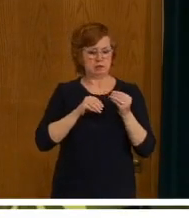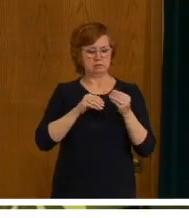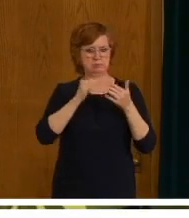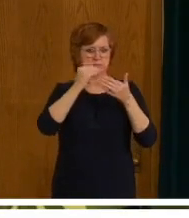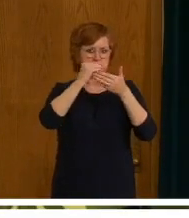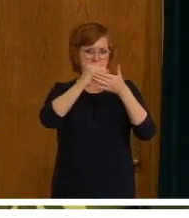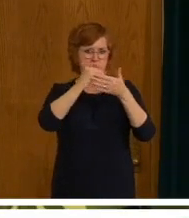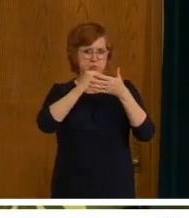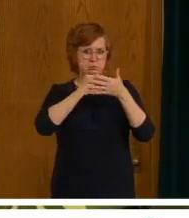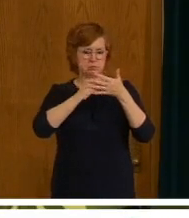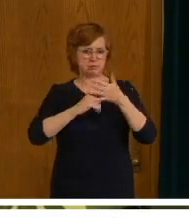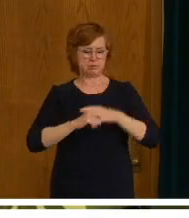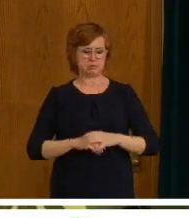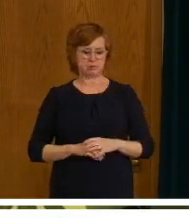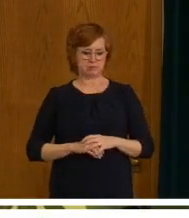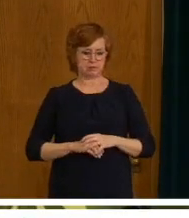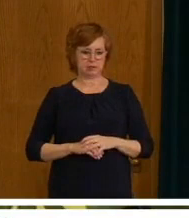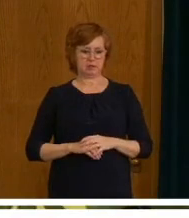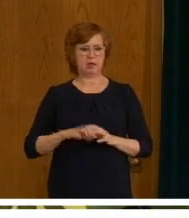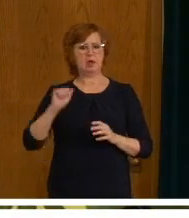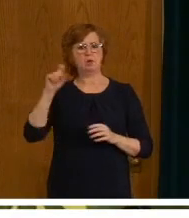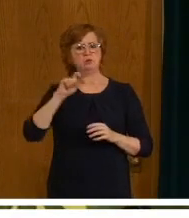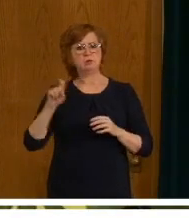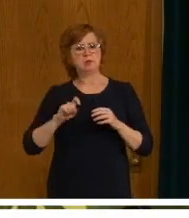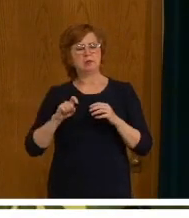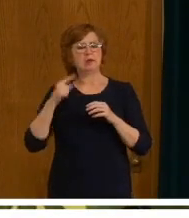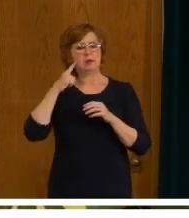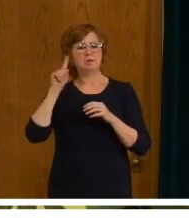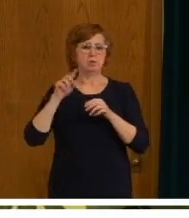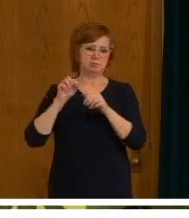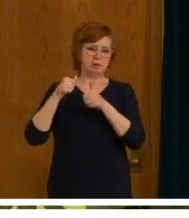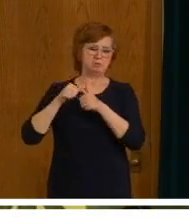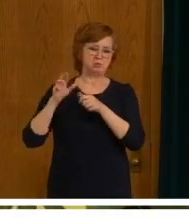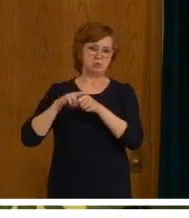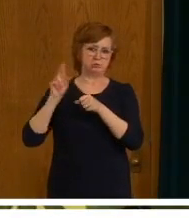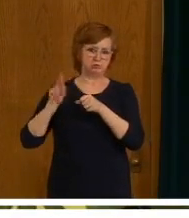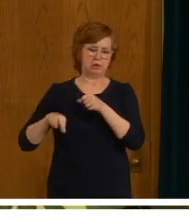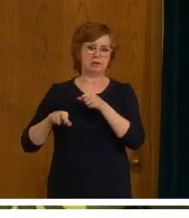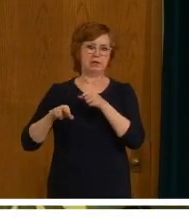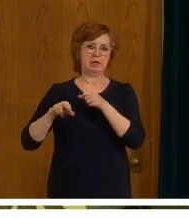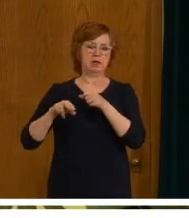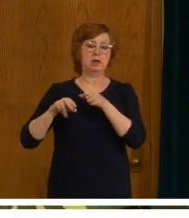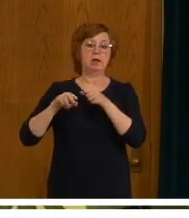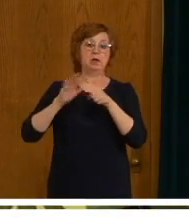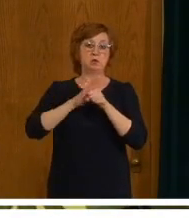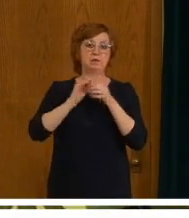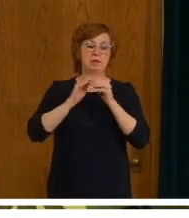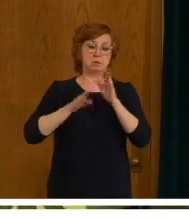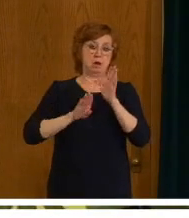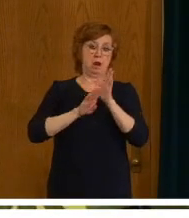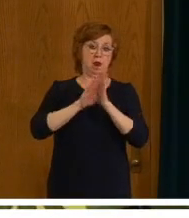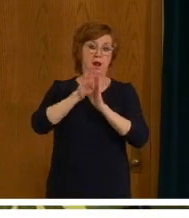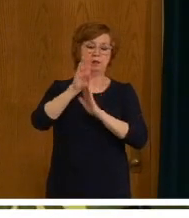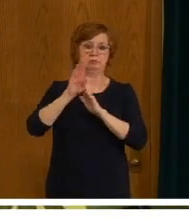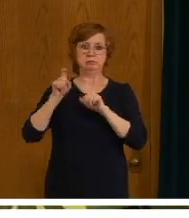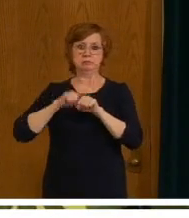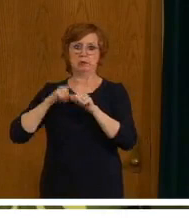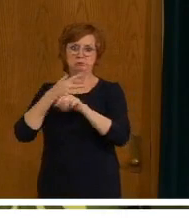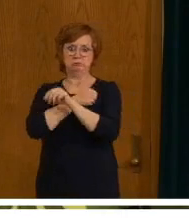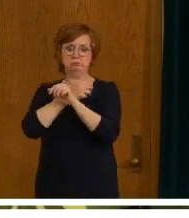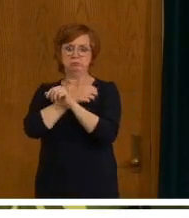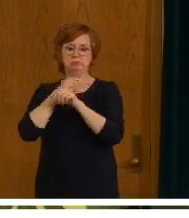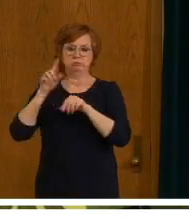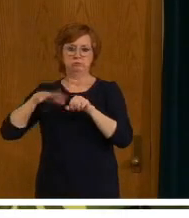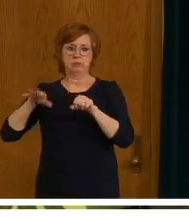a number of additional doses that we had into the Regina area, ultimately down into the south central, southeast areas, as we